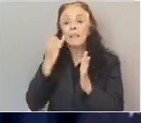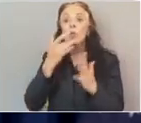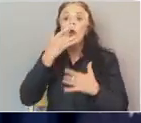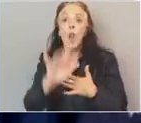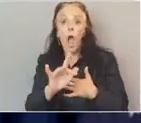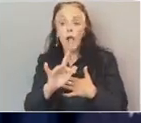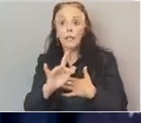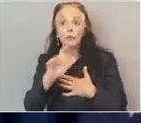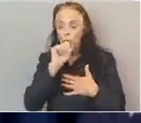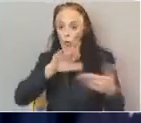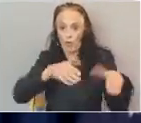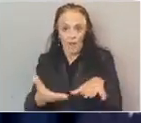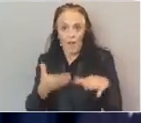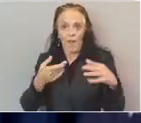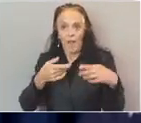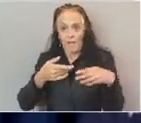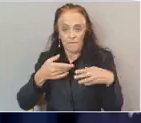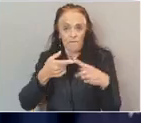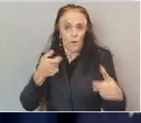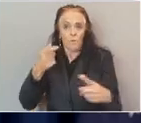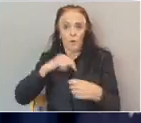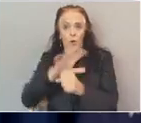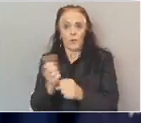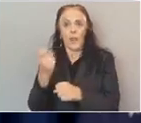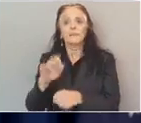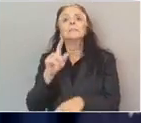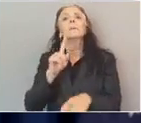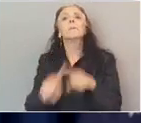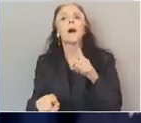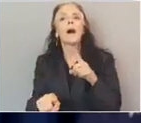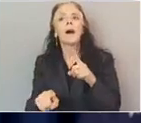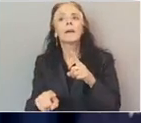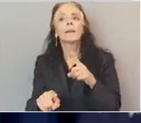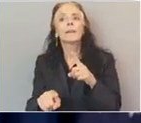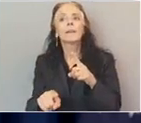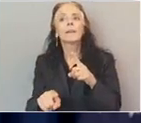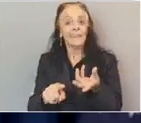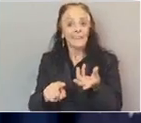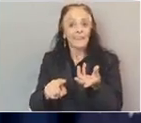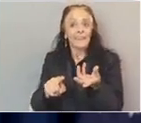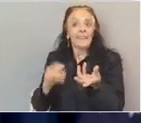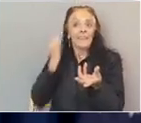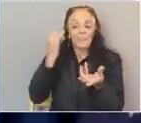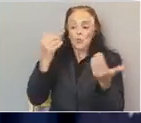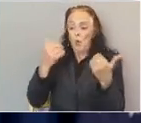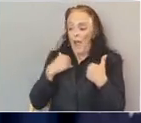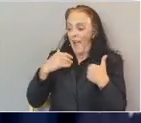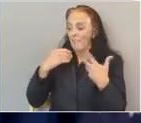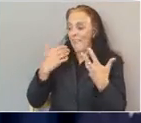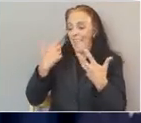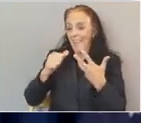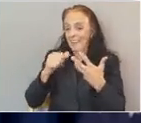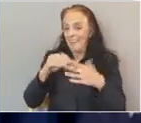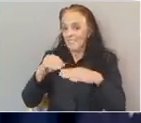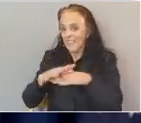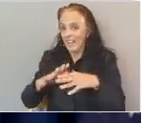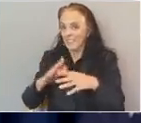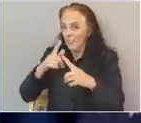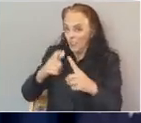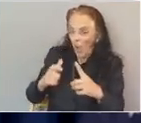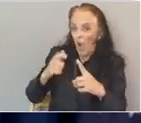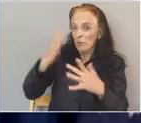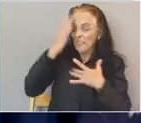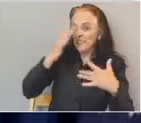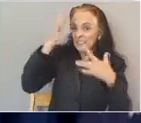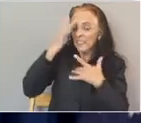COVID-19, insurers could deny you coverage for treating any long-term effects. Now,